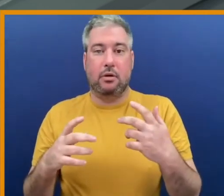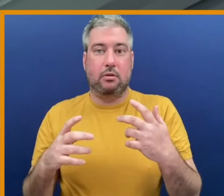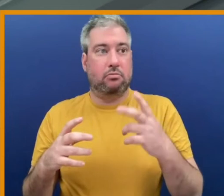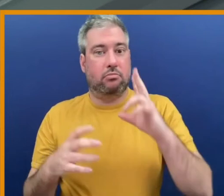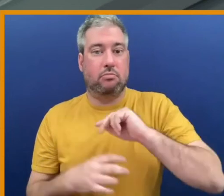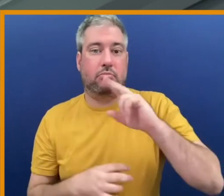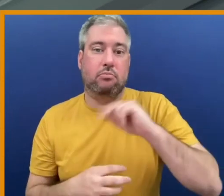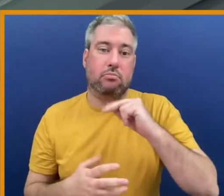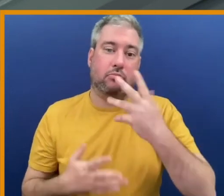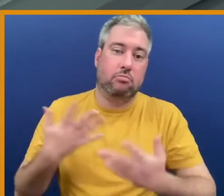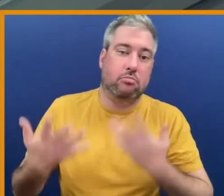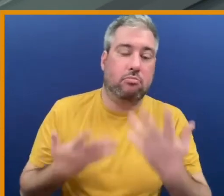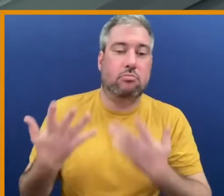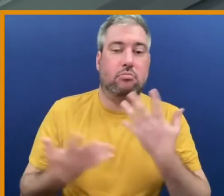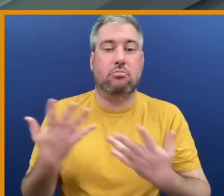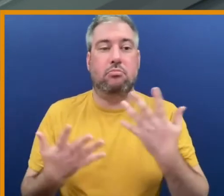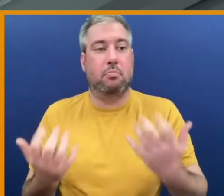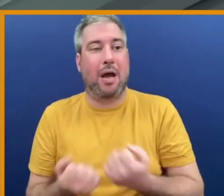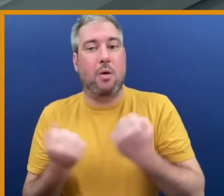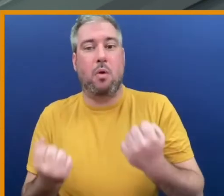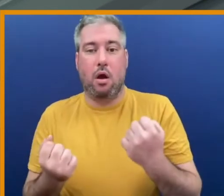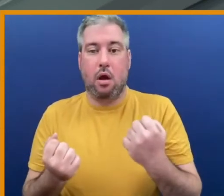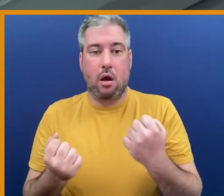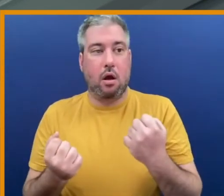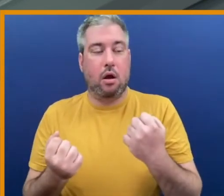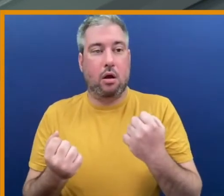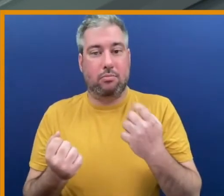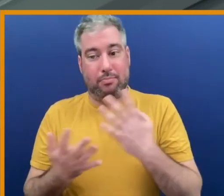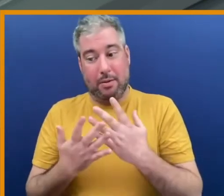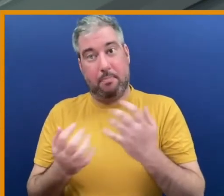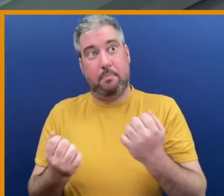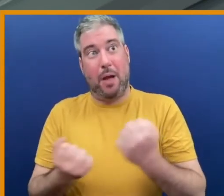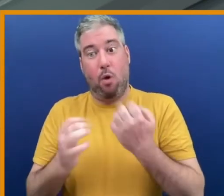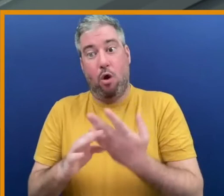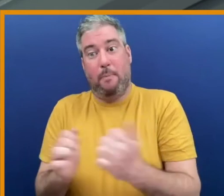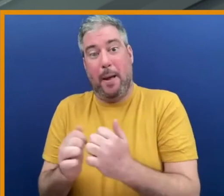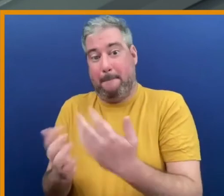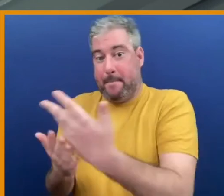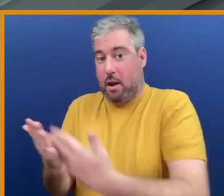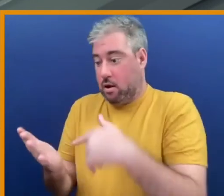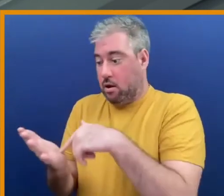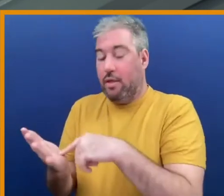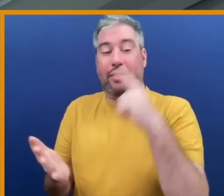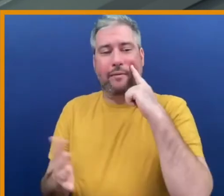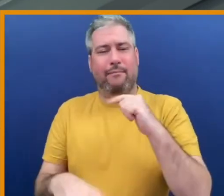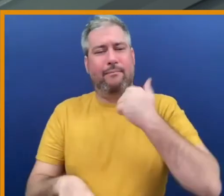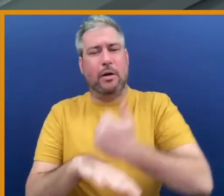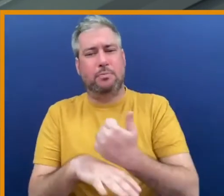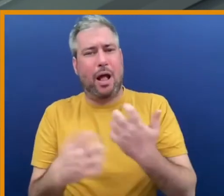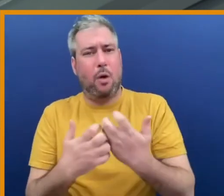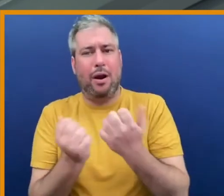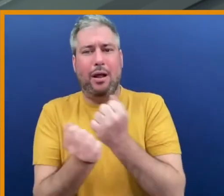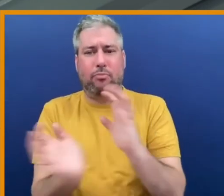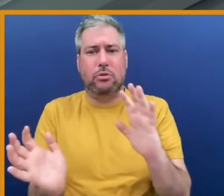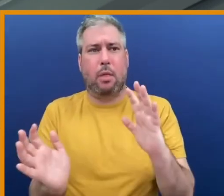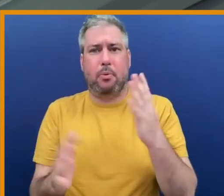how liberalism has historically worked. It's fundamental to who we are, that you can make the rules, you can get people to conform to the